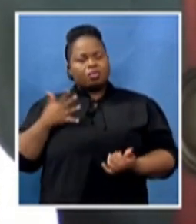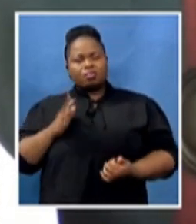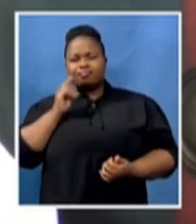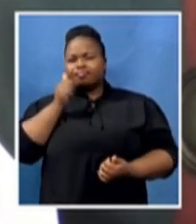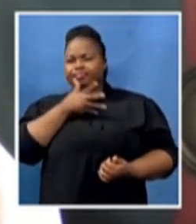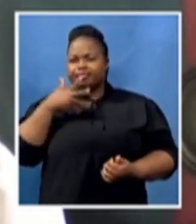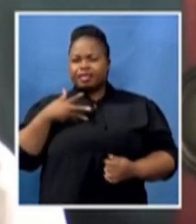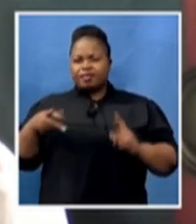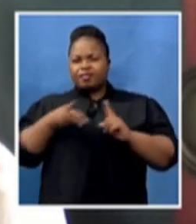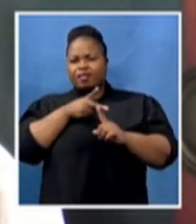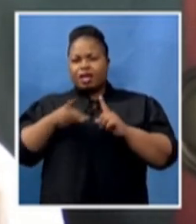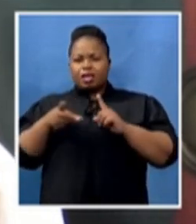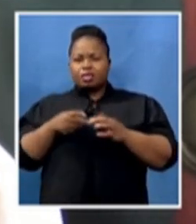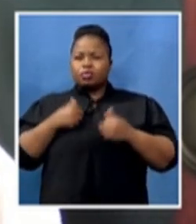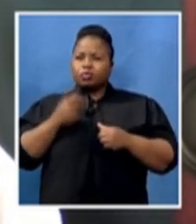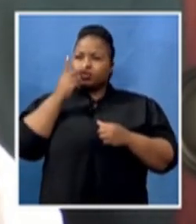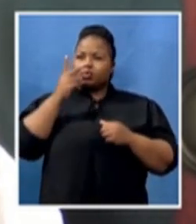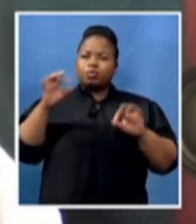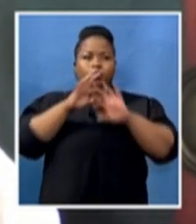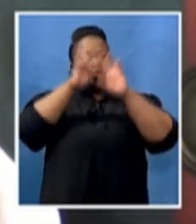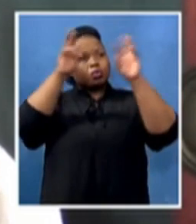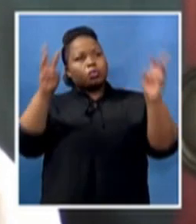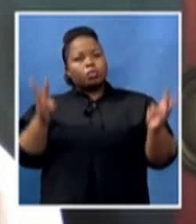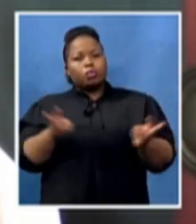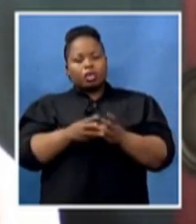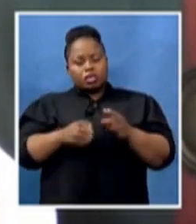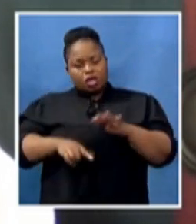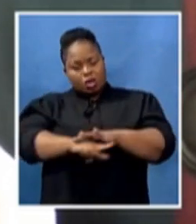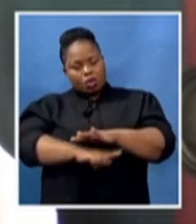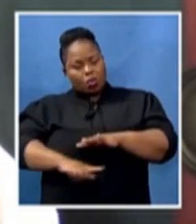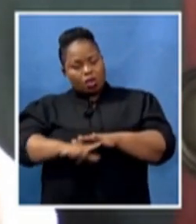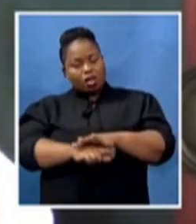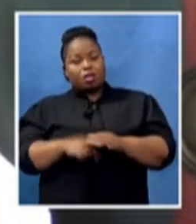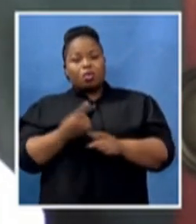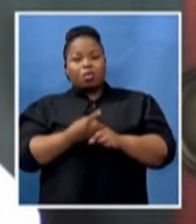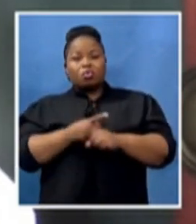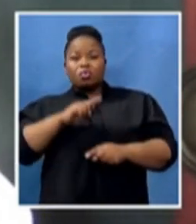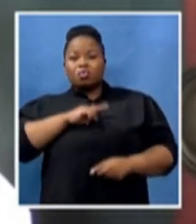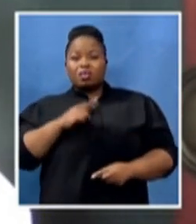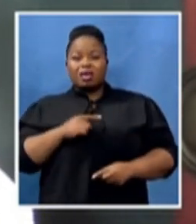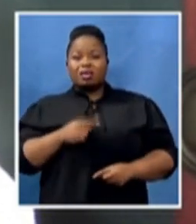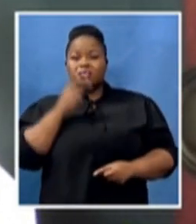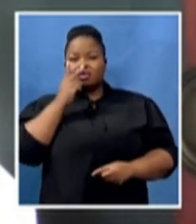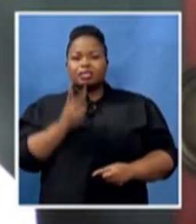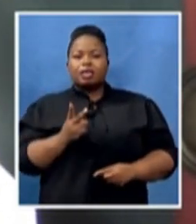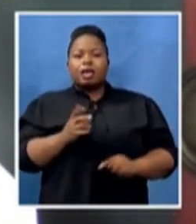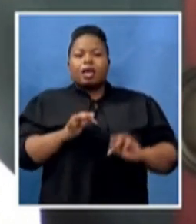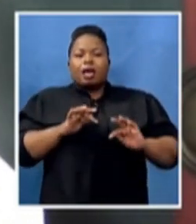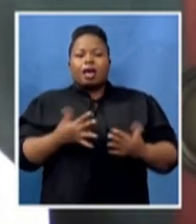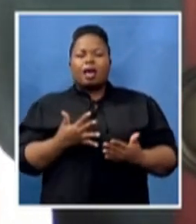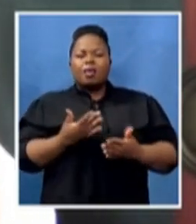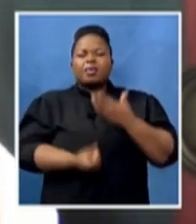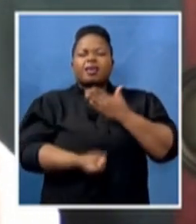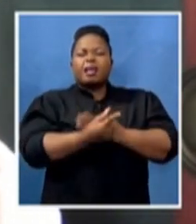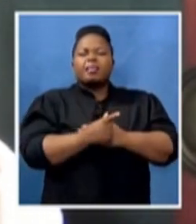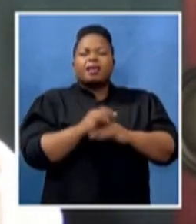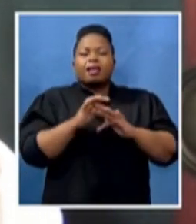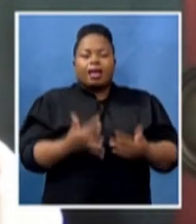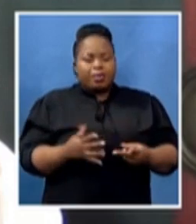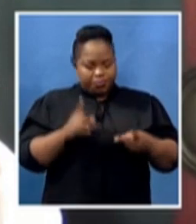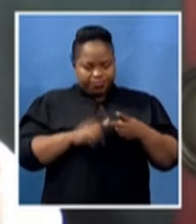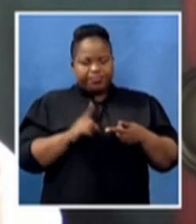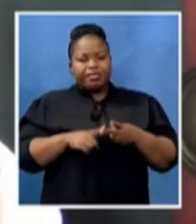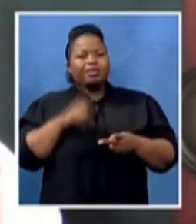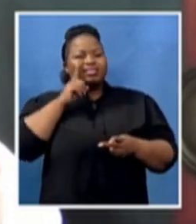context, underline the factors fueling it, and chart a way forward to eradicate it. I have drawn on a substantial body